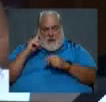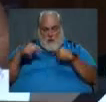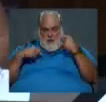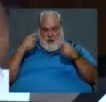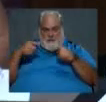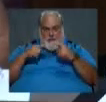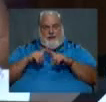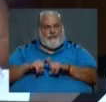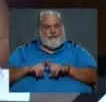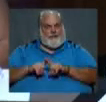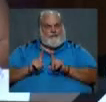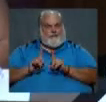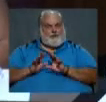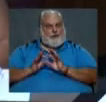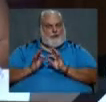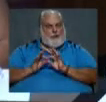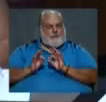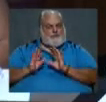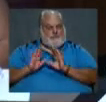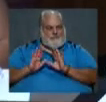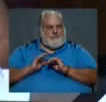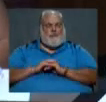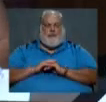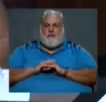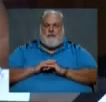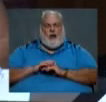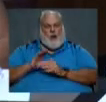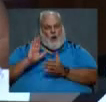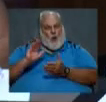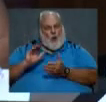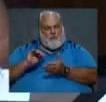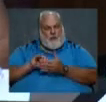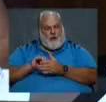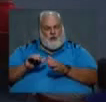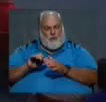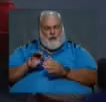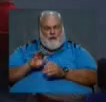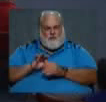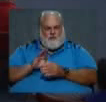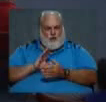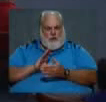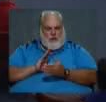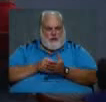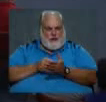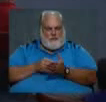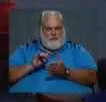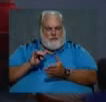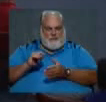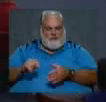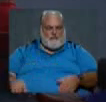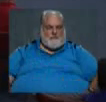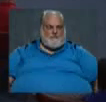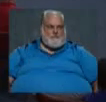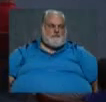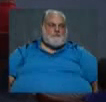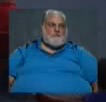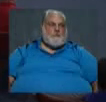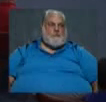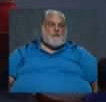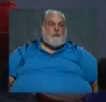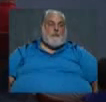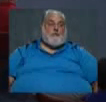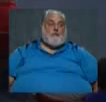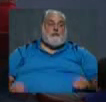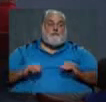that's another story. But I wish you well, but I'm going to have to vote against it. Thank you, Commissioner May. Any